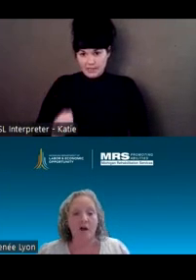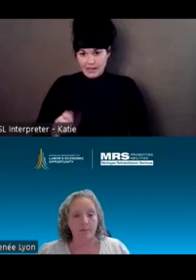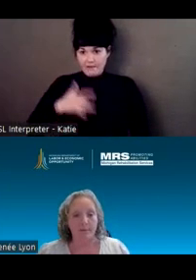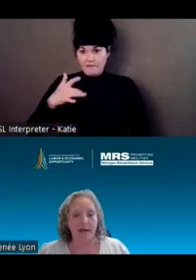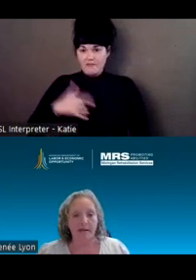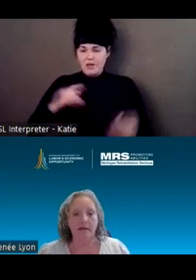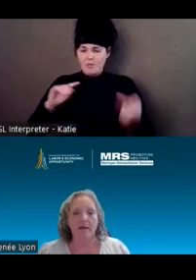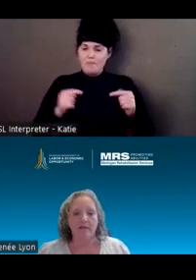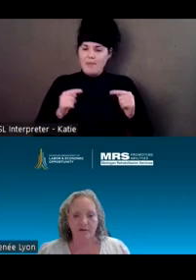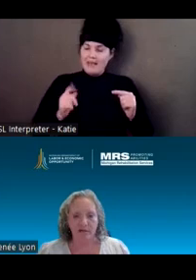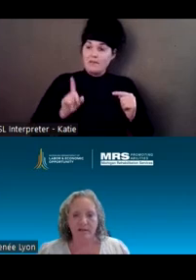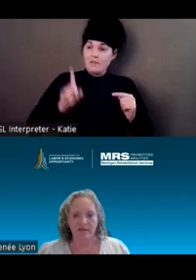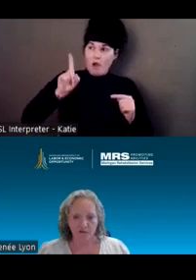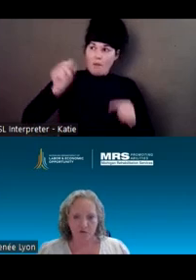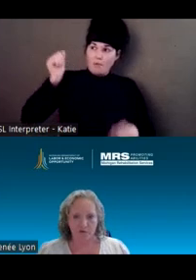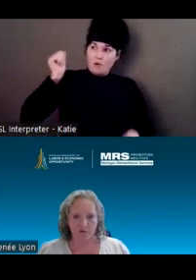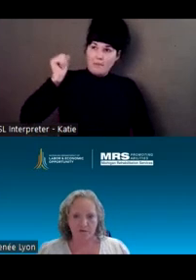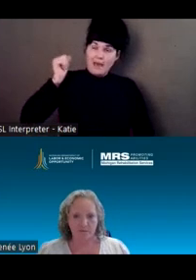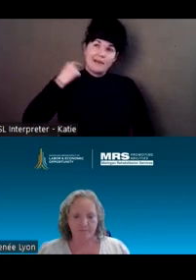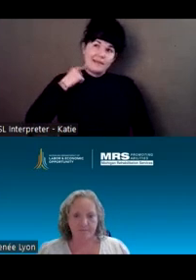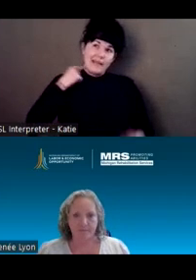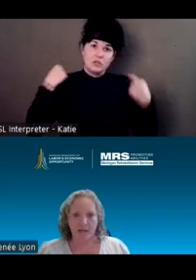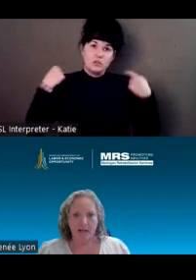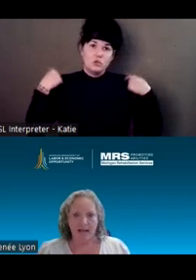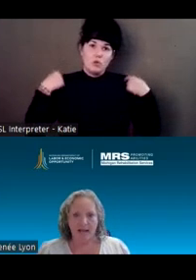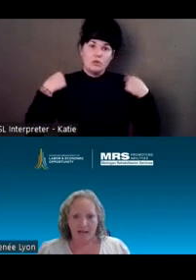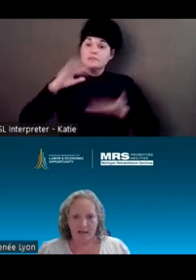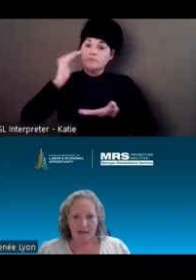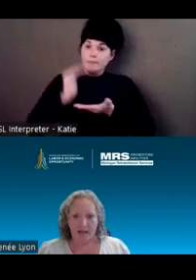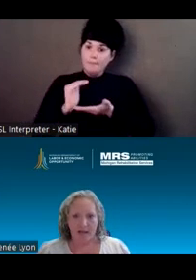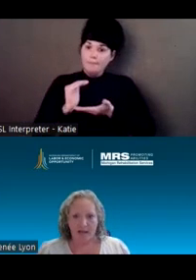in their upper back, their neck, and their shoulders.